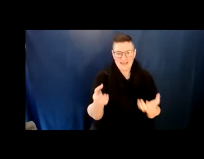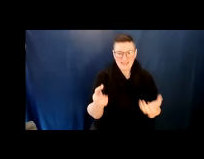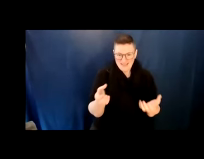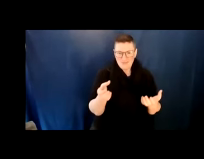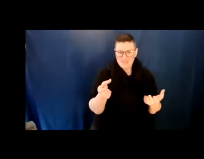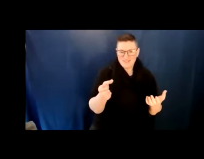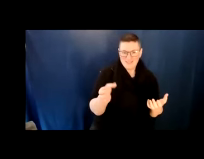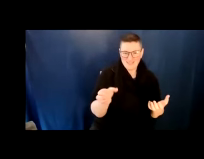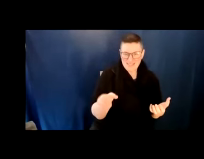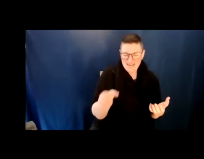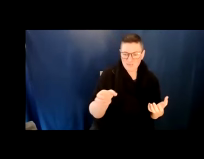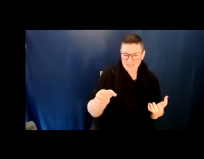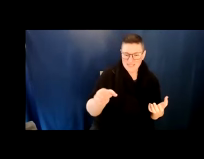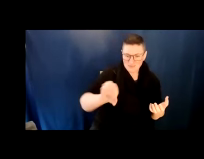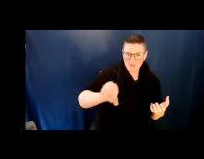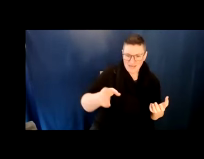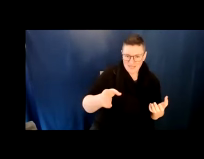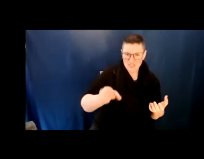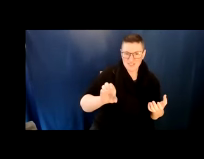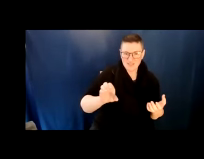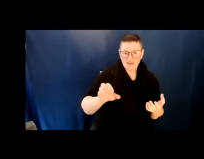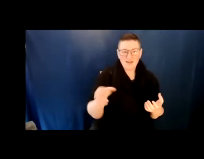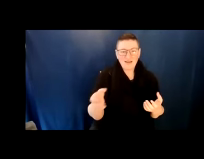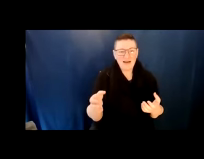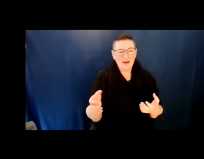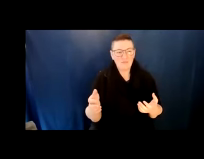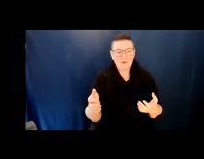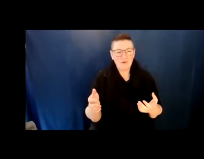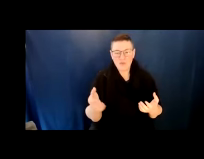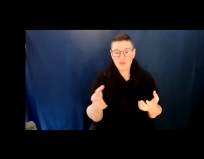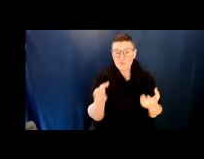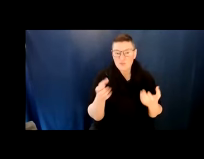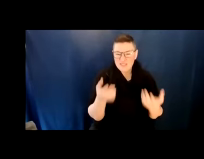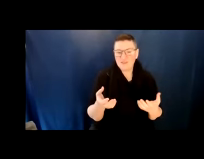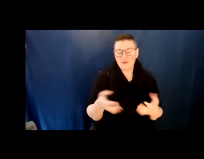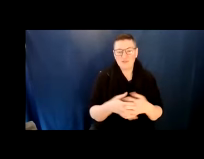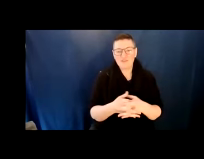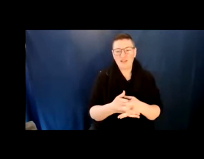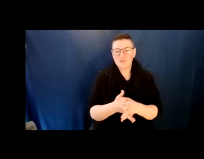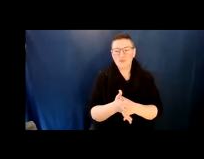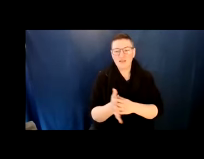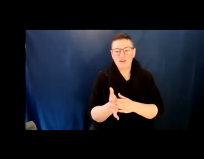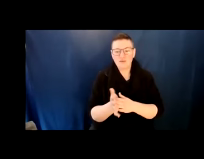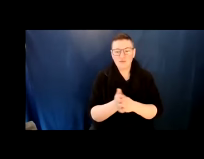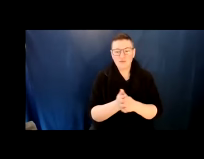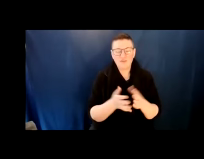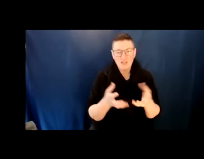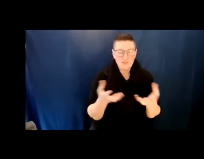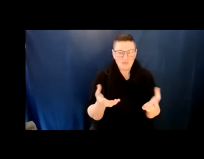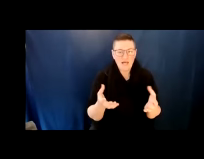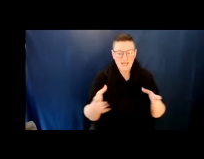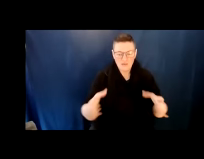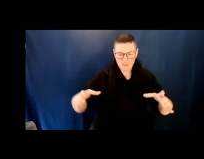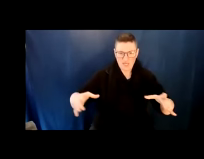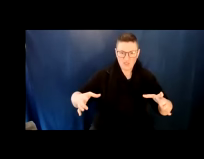highlights exactly the opposite. It's a container being tipped by an agent, with no specific reference to volume. Certainly volume